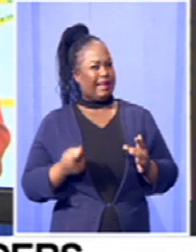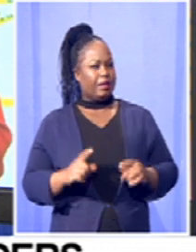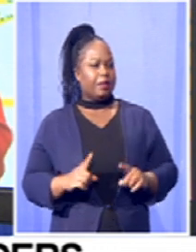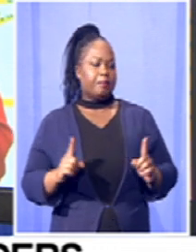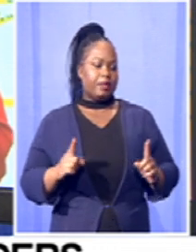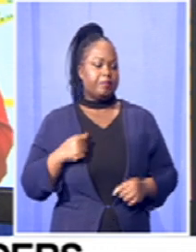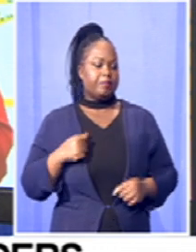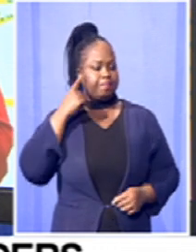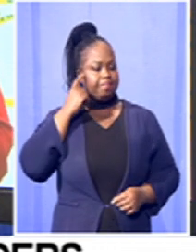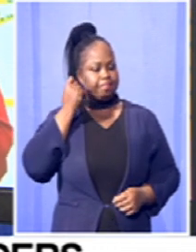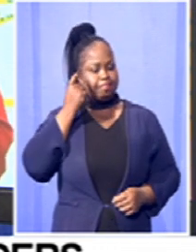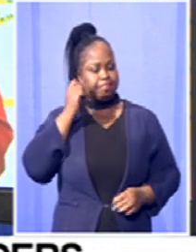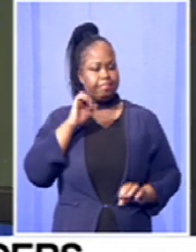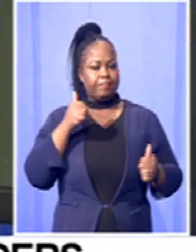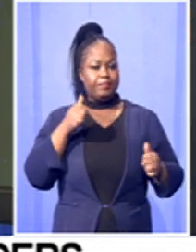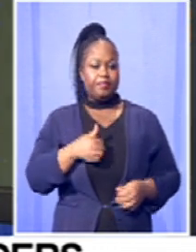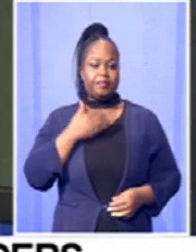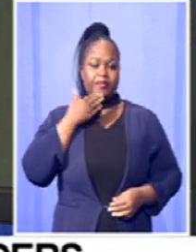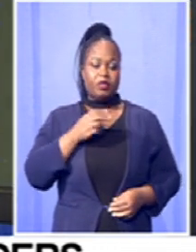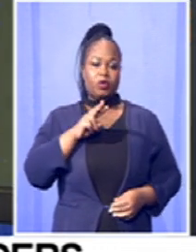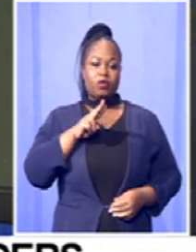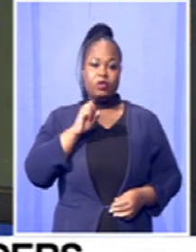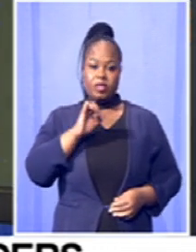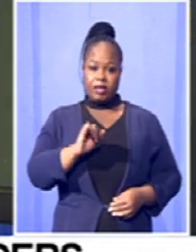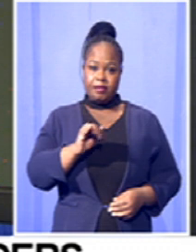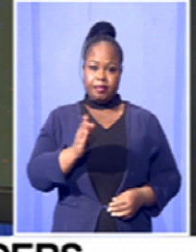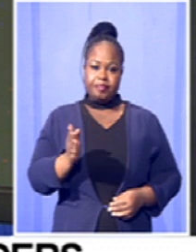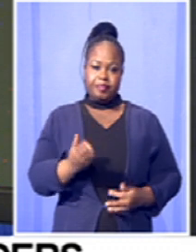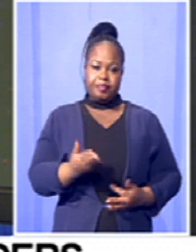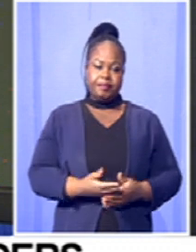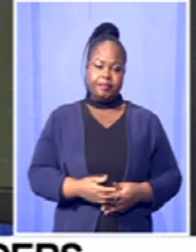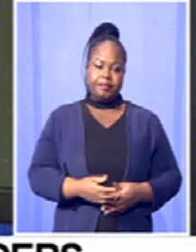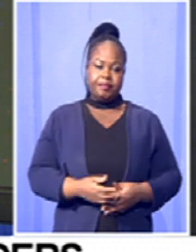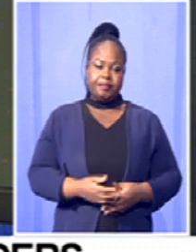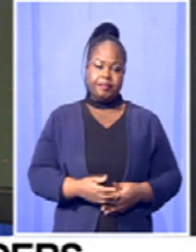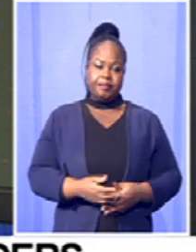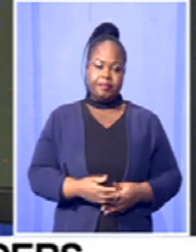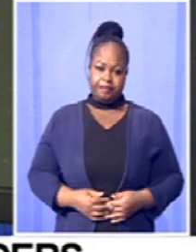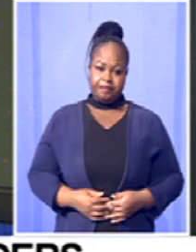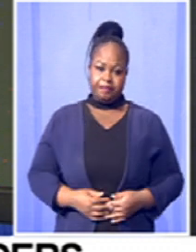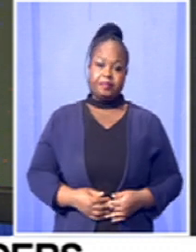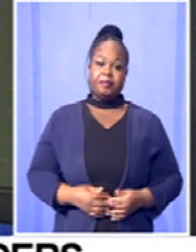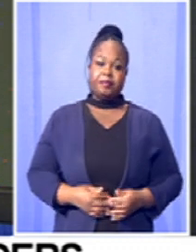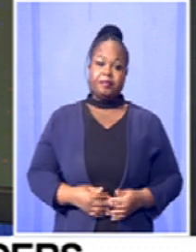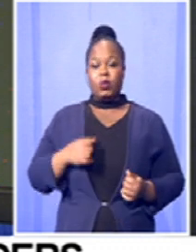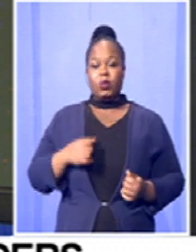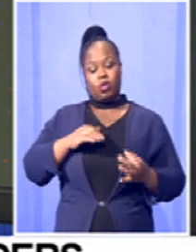it. Vusi, thank you so much for bringing us the latest in that case there, as you heard, a staged walkout from court.